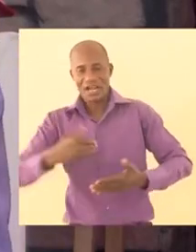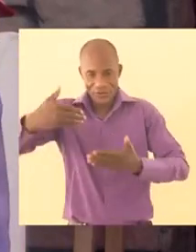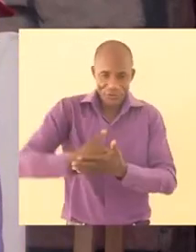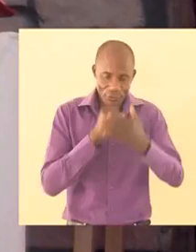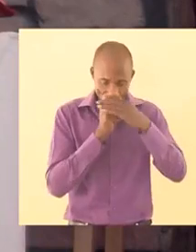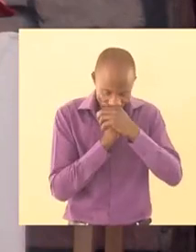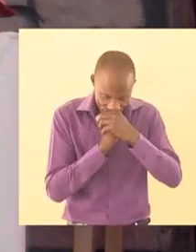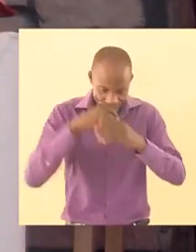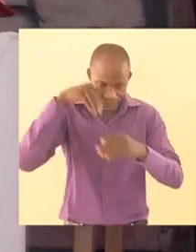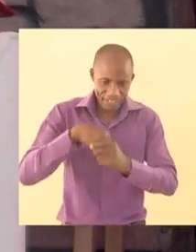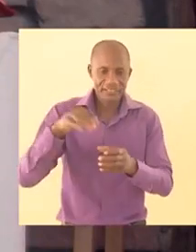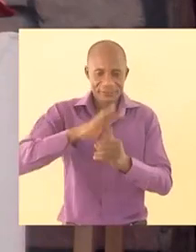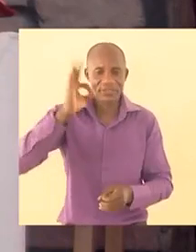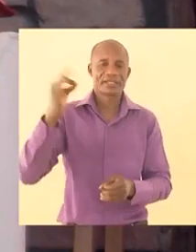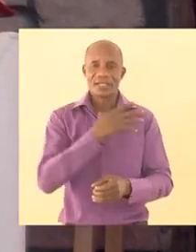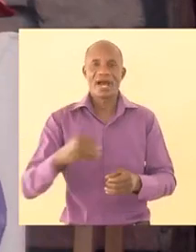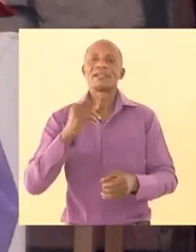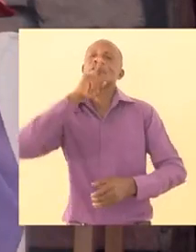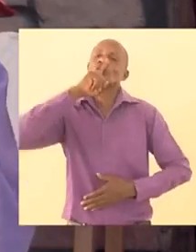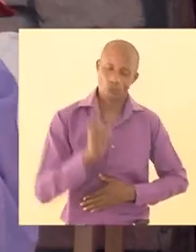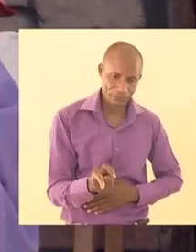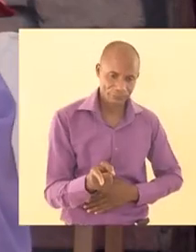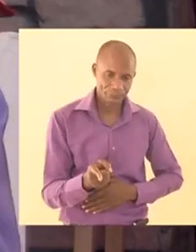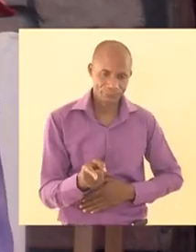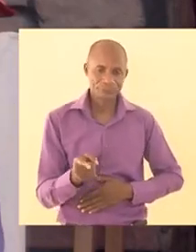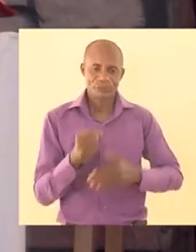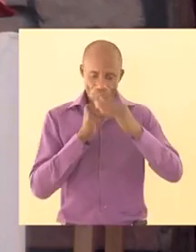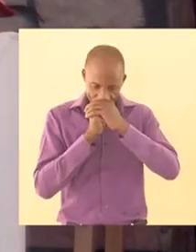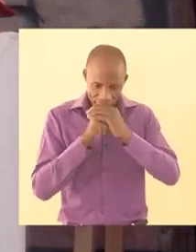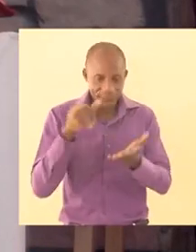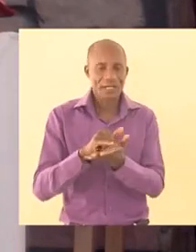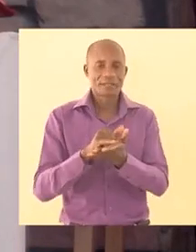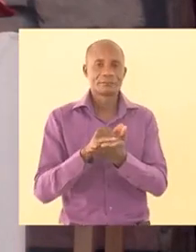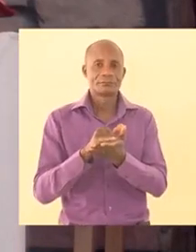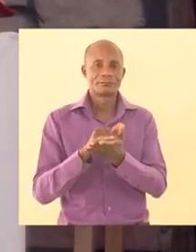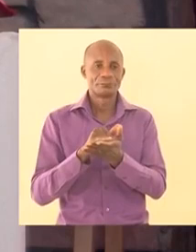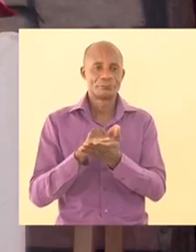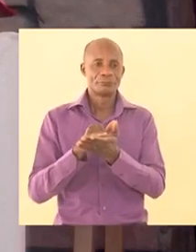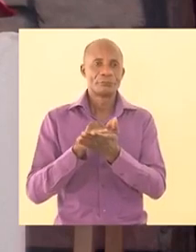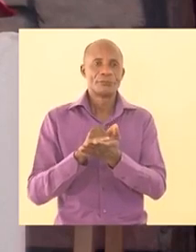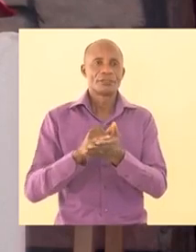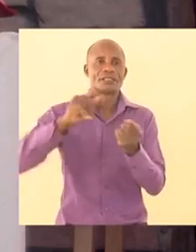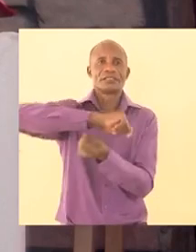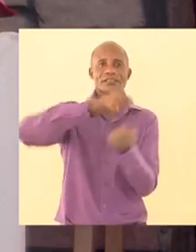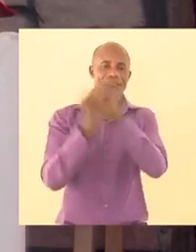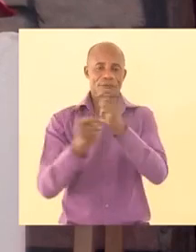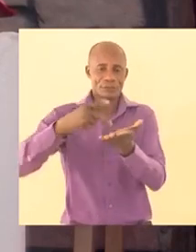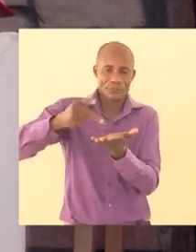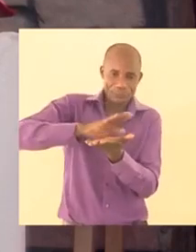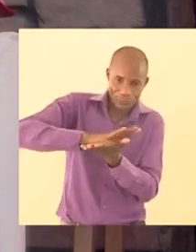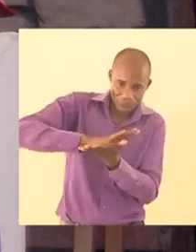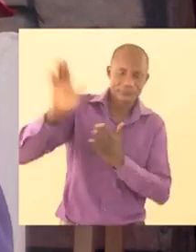which is worship in spirit and in truth. Worship that's of a transformed and